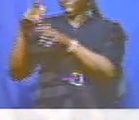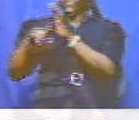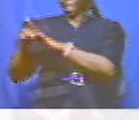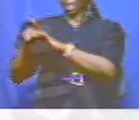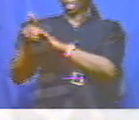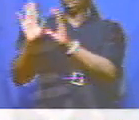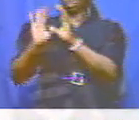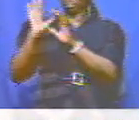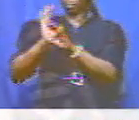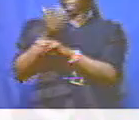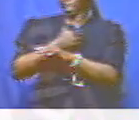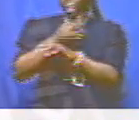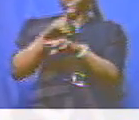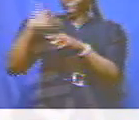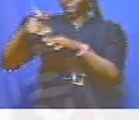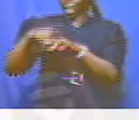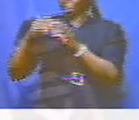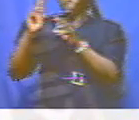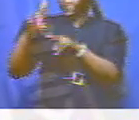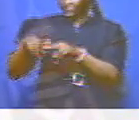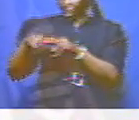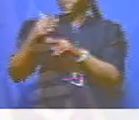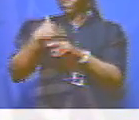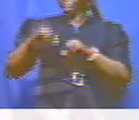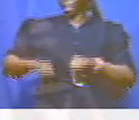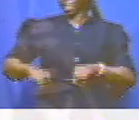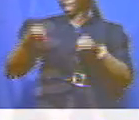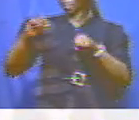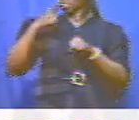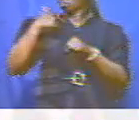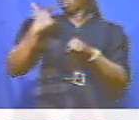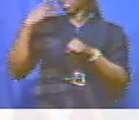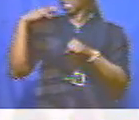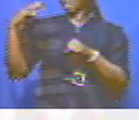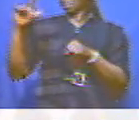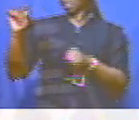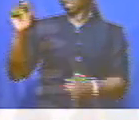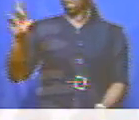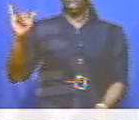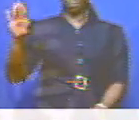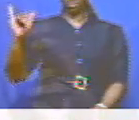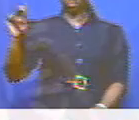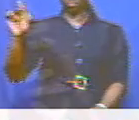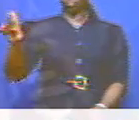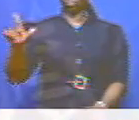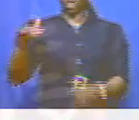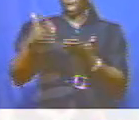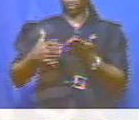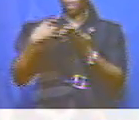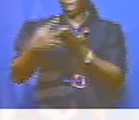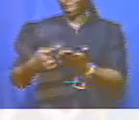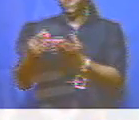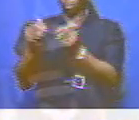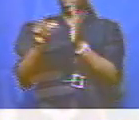chairman of this committee is the chairman of the tribunal. So we are basically in a mediation process. Okay.